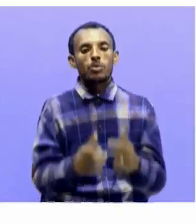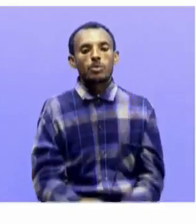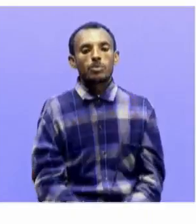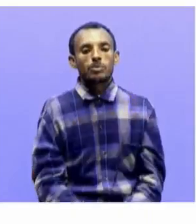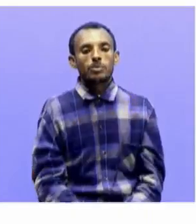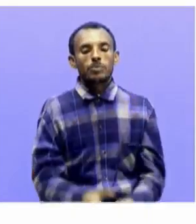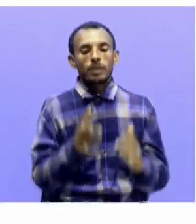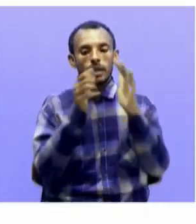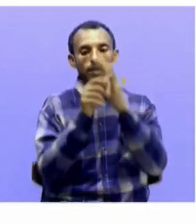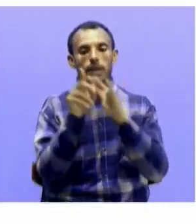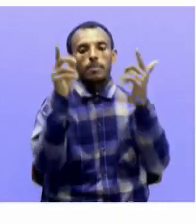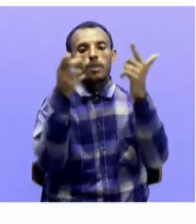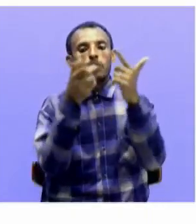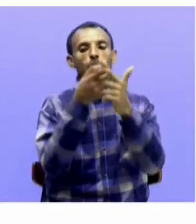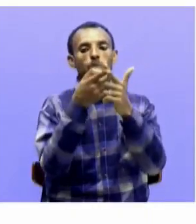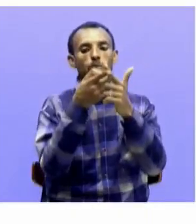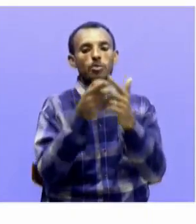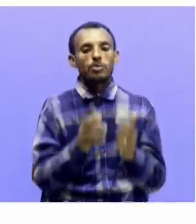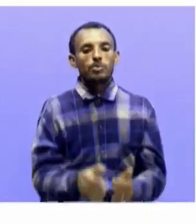Example